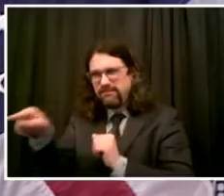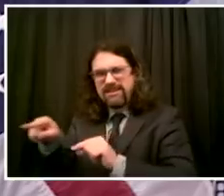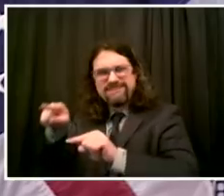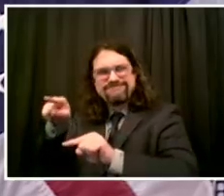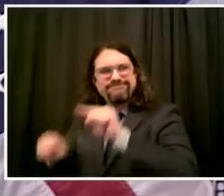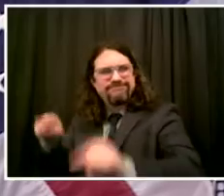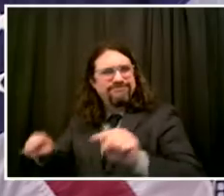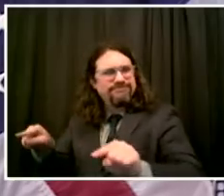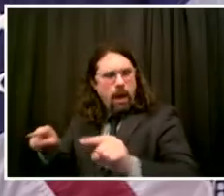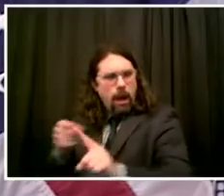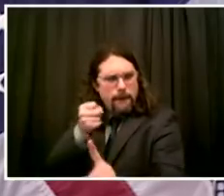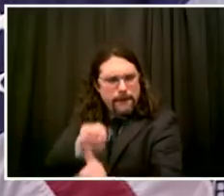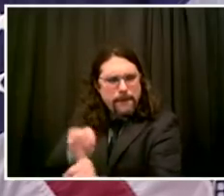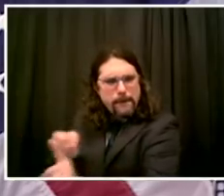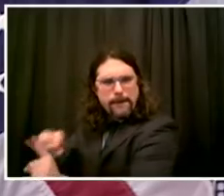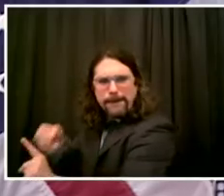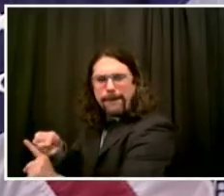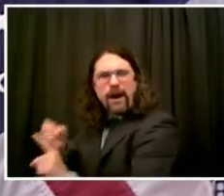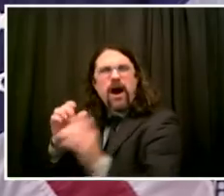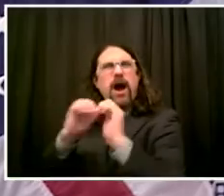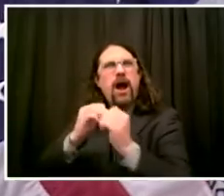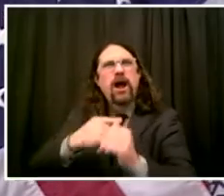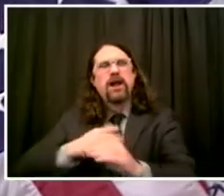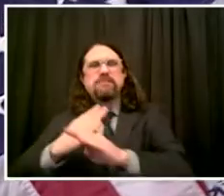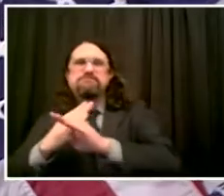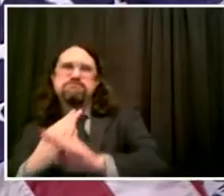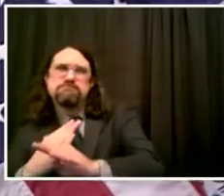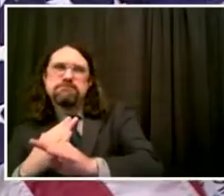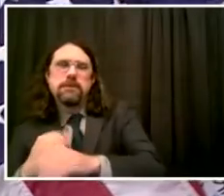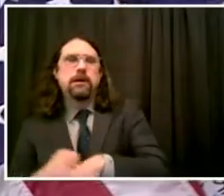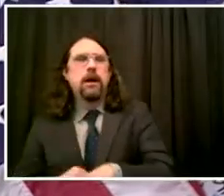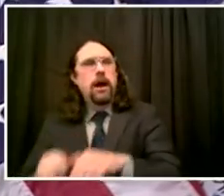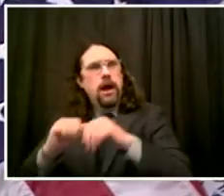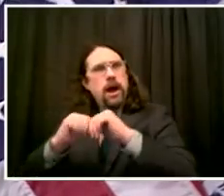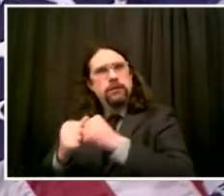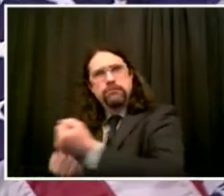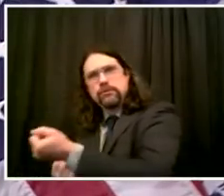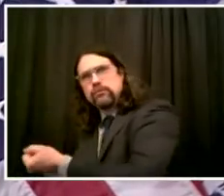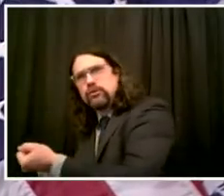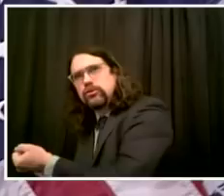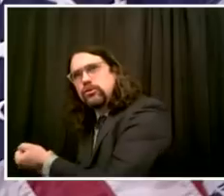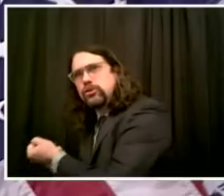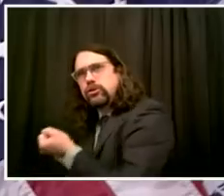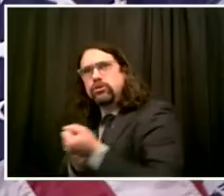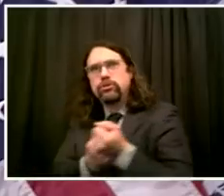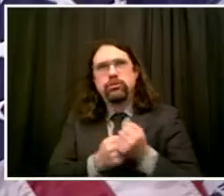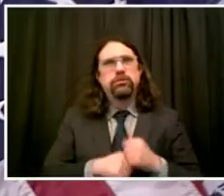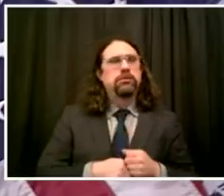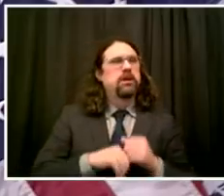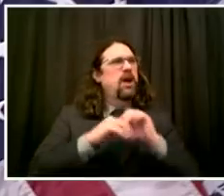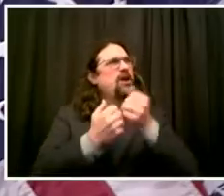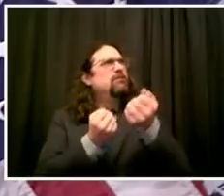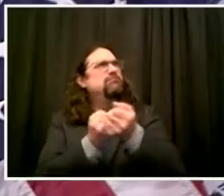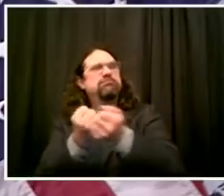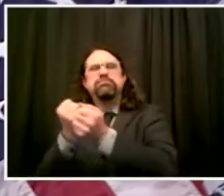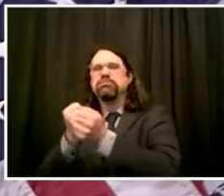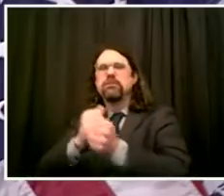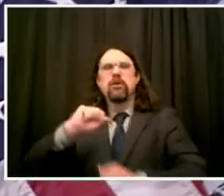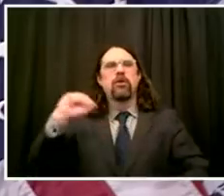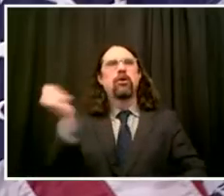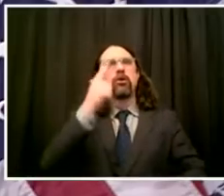many people turned for help, and they did an extraordinary job. To all the folks who work at H&H, all the folks who